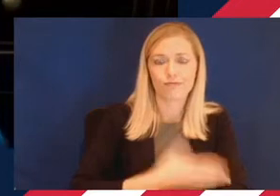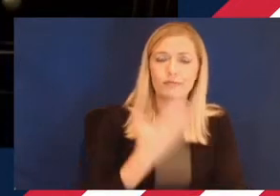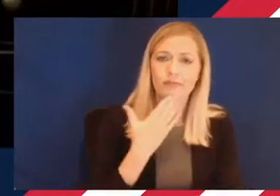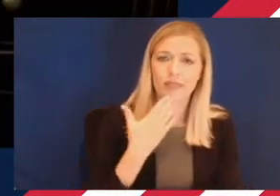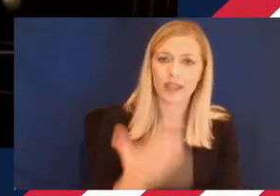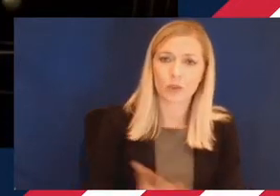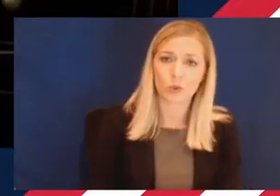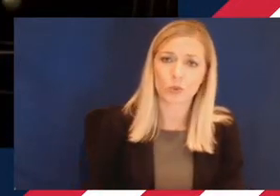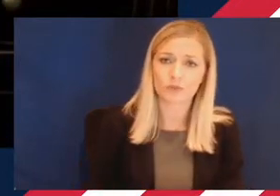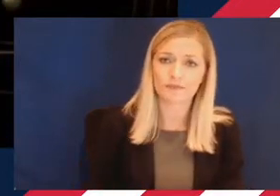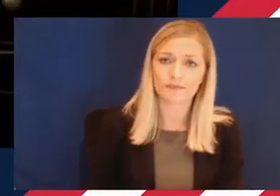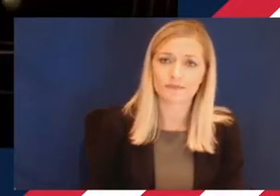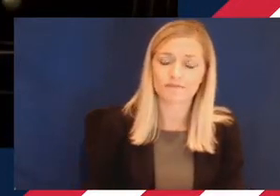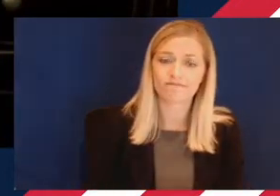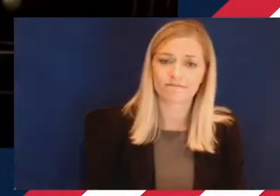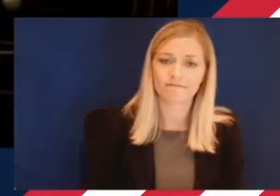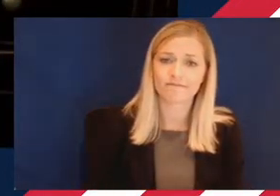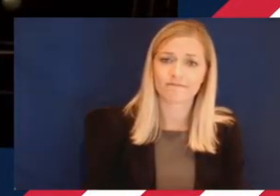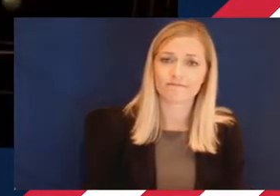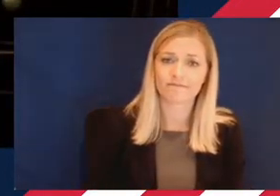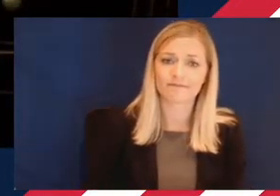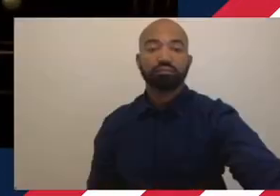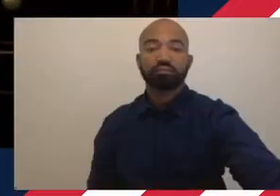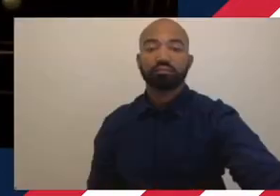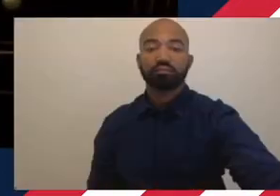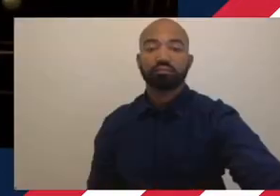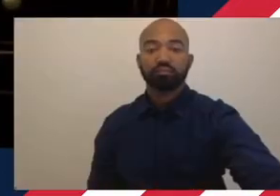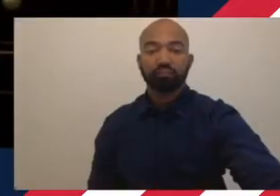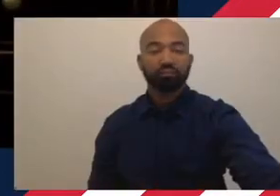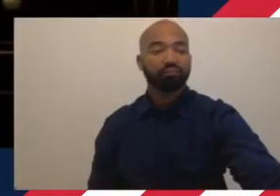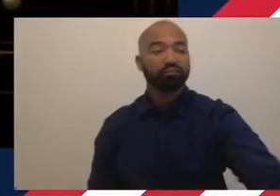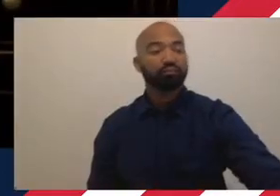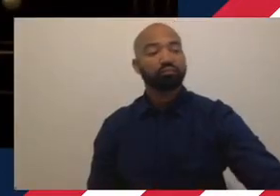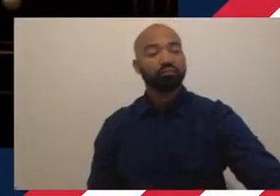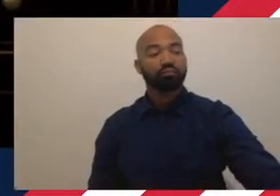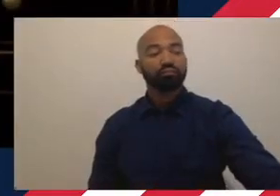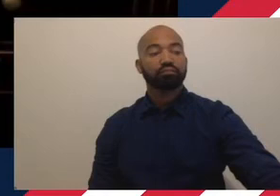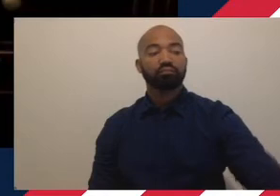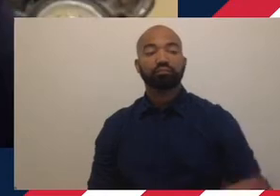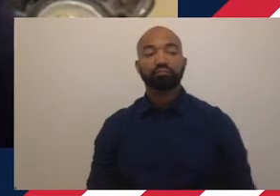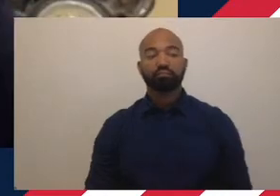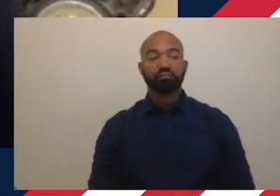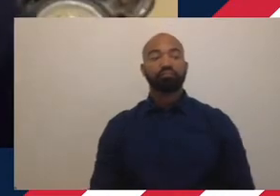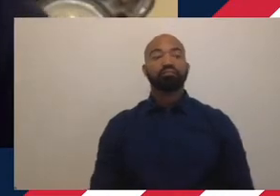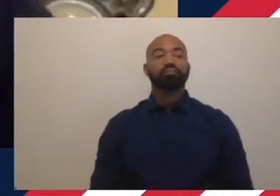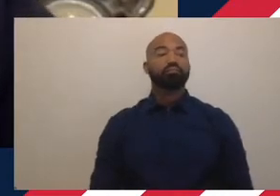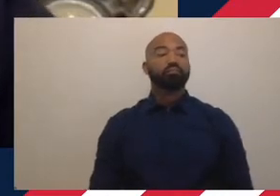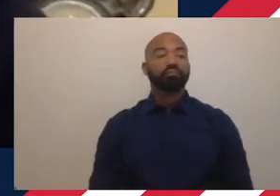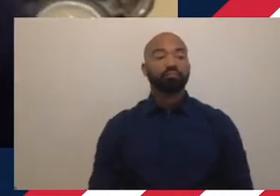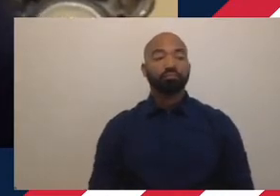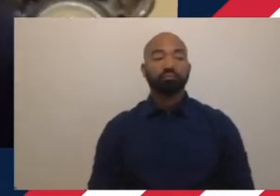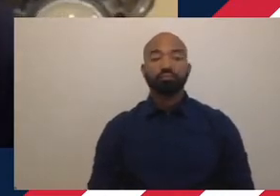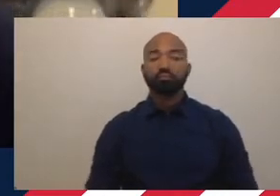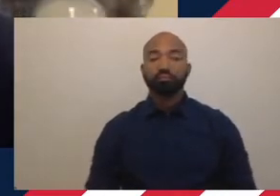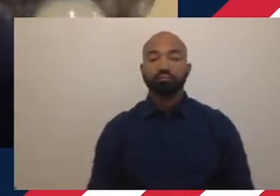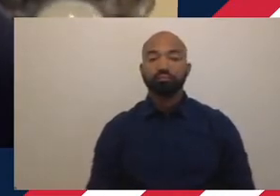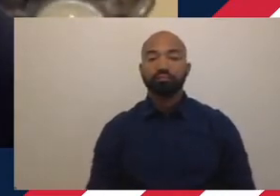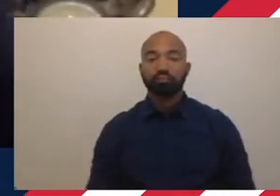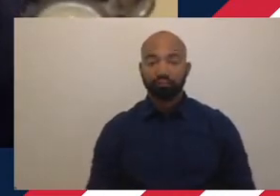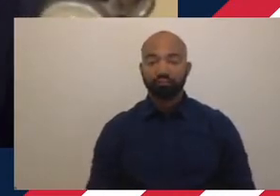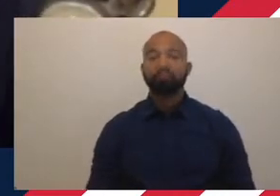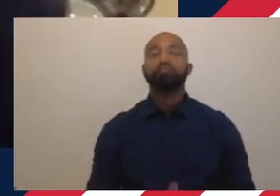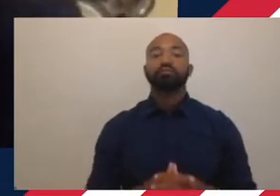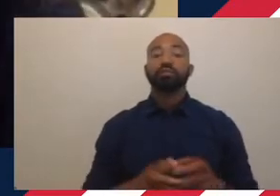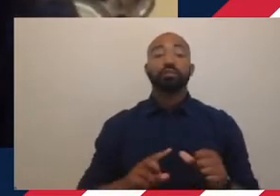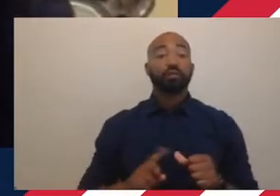Thank you. Our first question is from Anna Lilia. Thank you. You got it right that time,